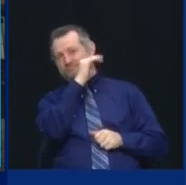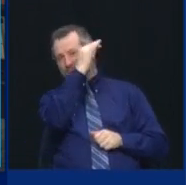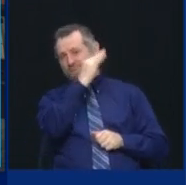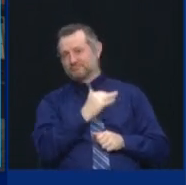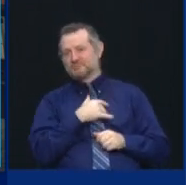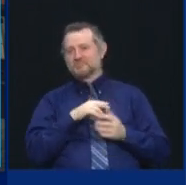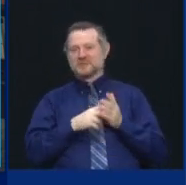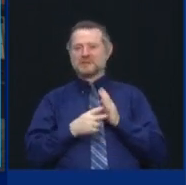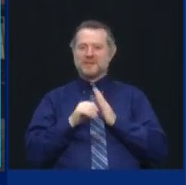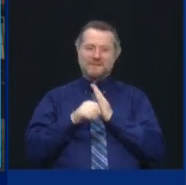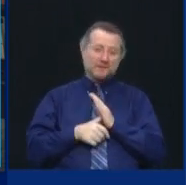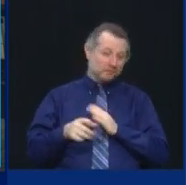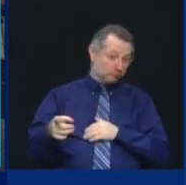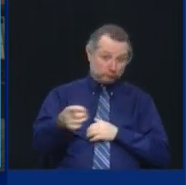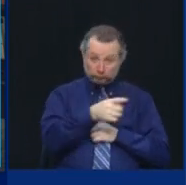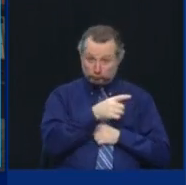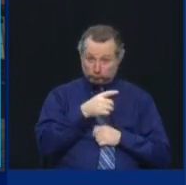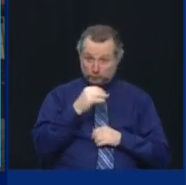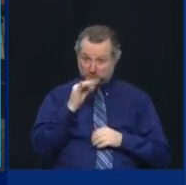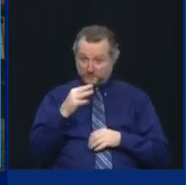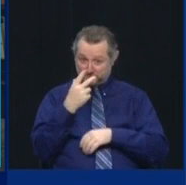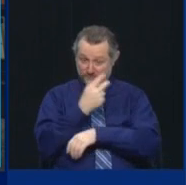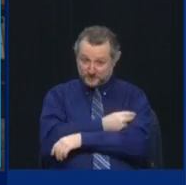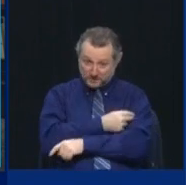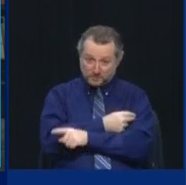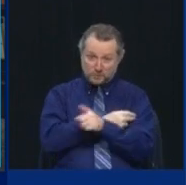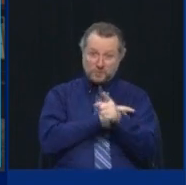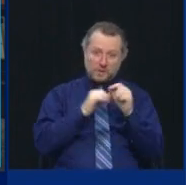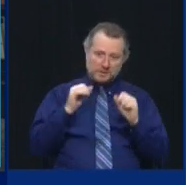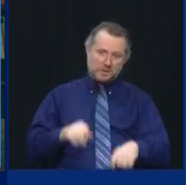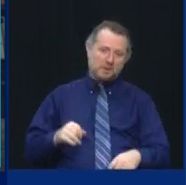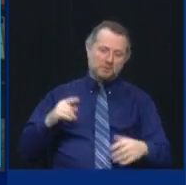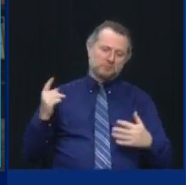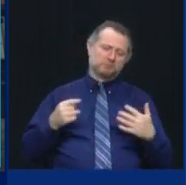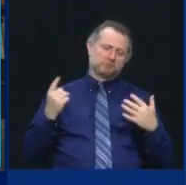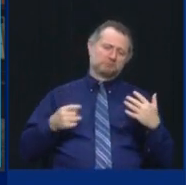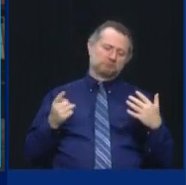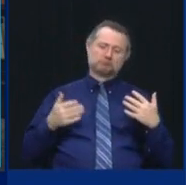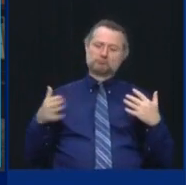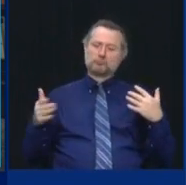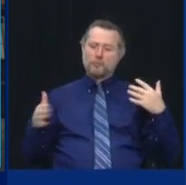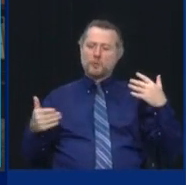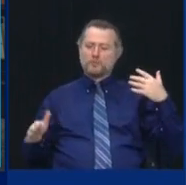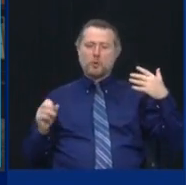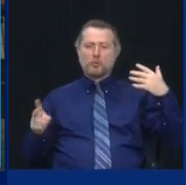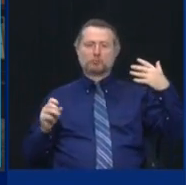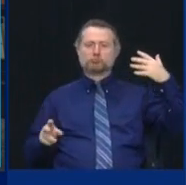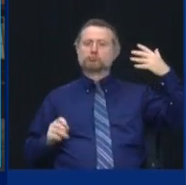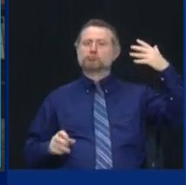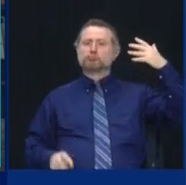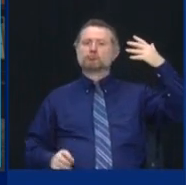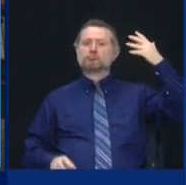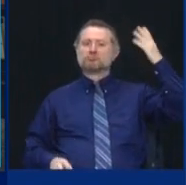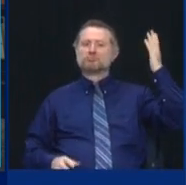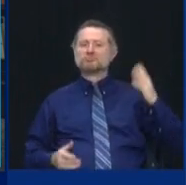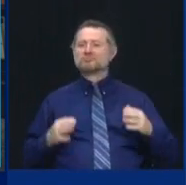people, there are benefits to being vaccinated. Number one,